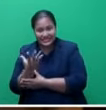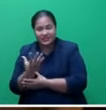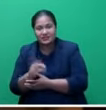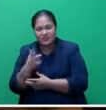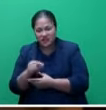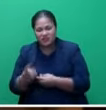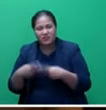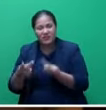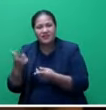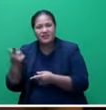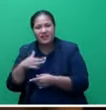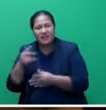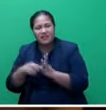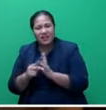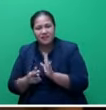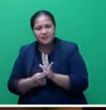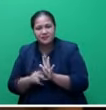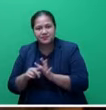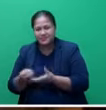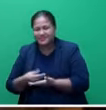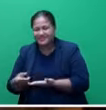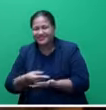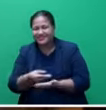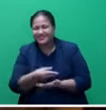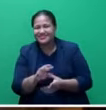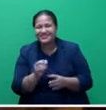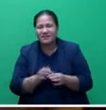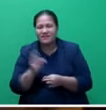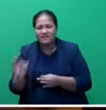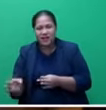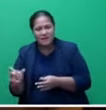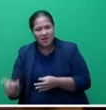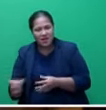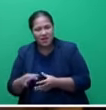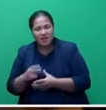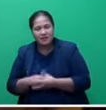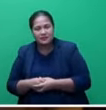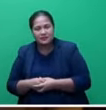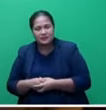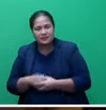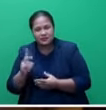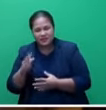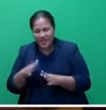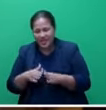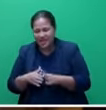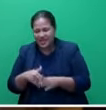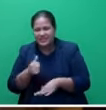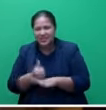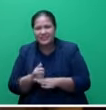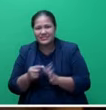cane that was distributed to cane farmers by SRIF, they have also established a tissue culture lab